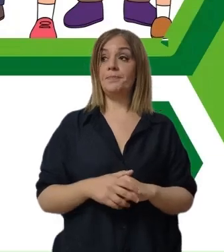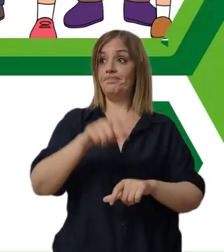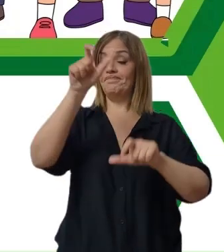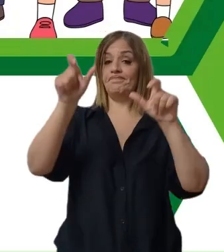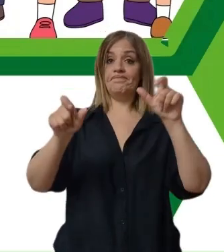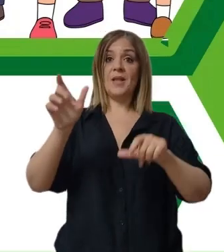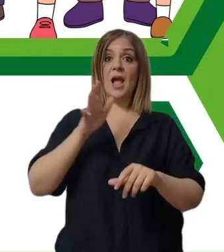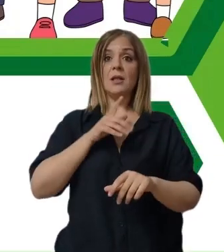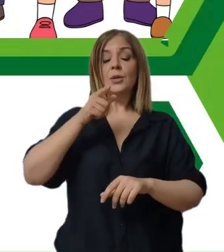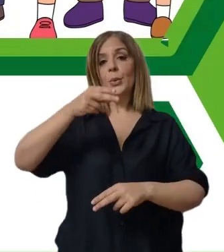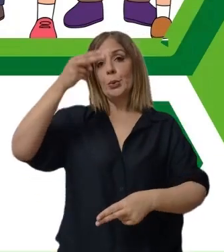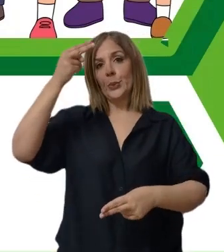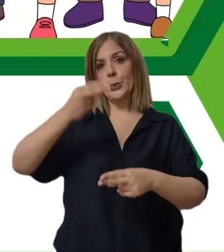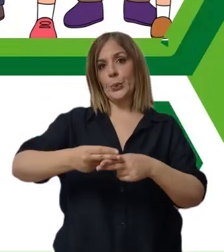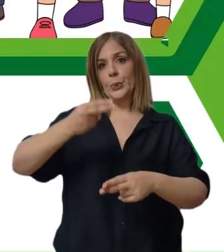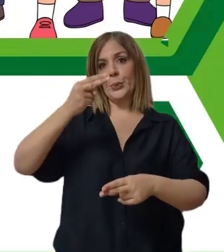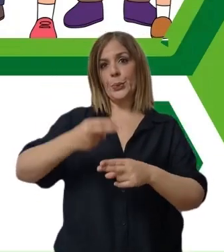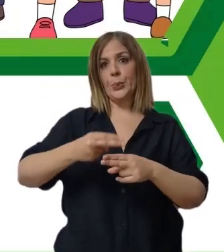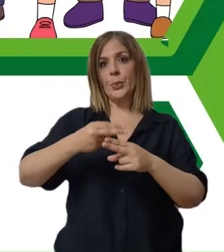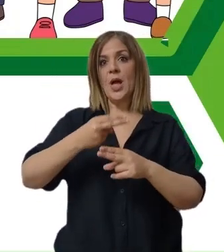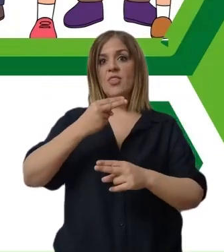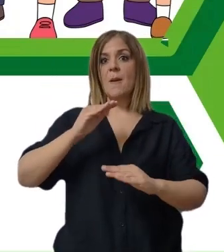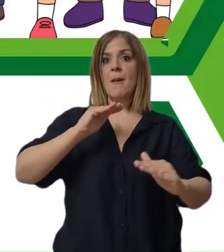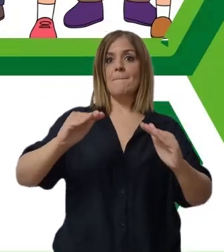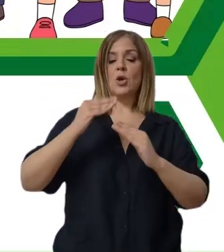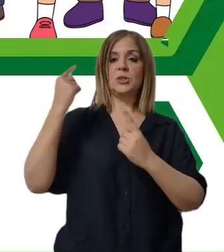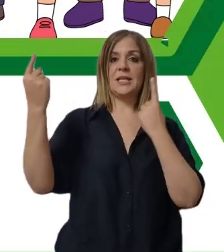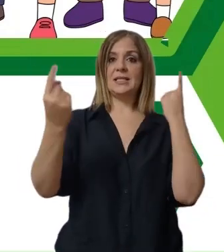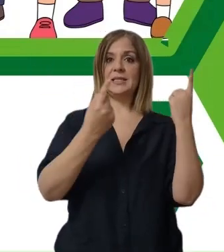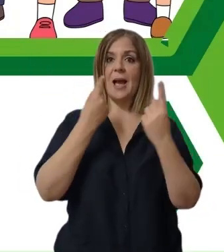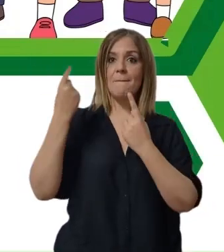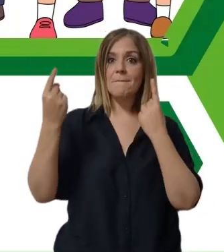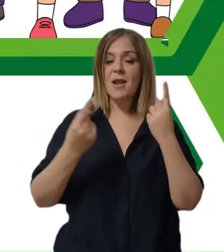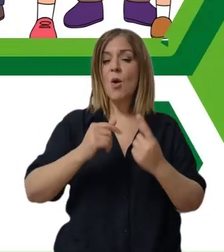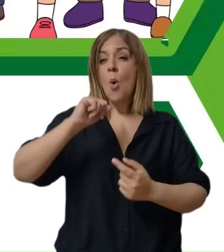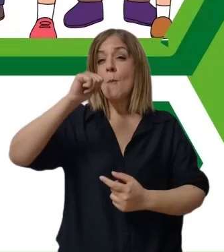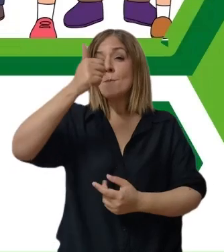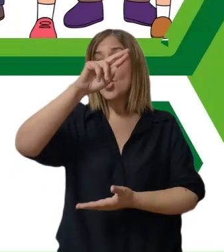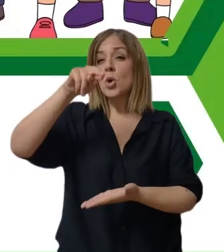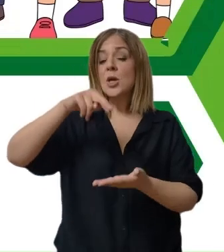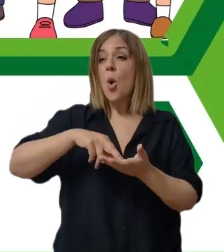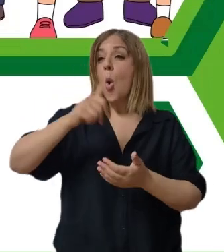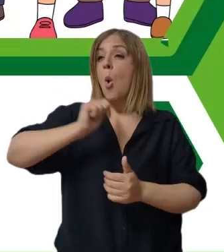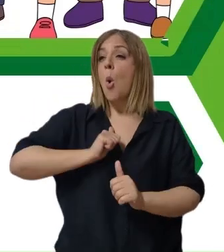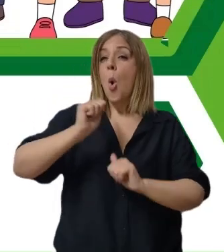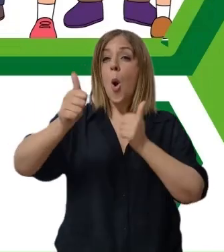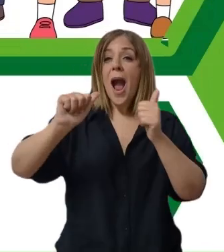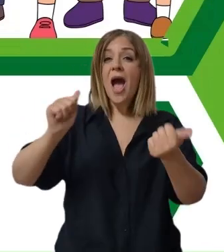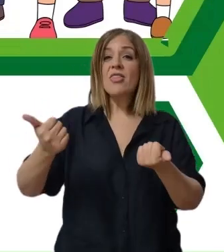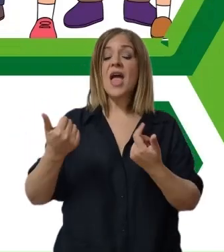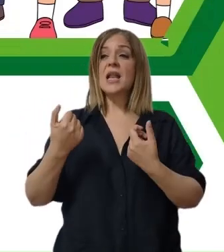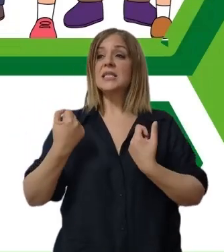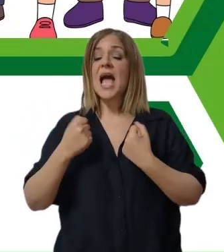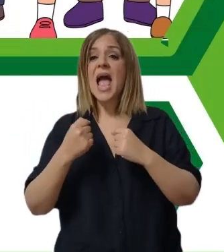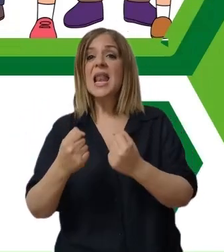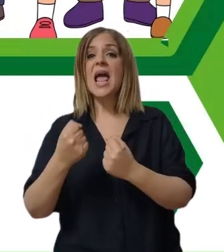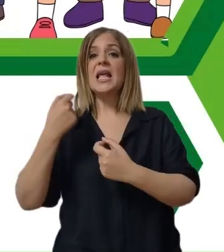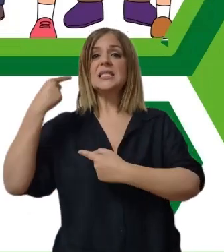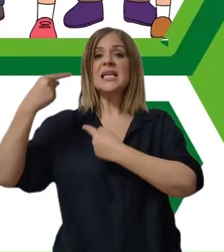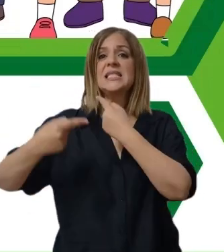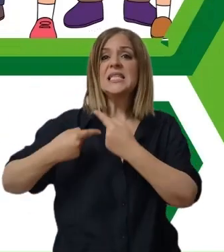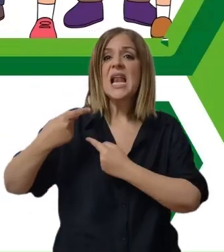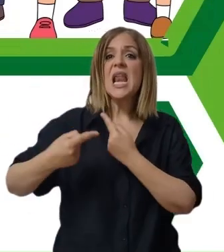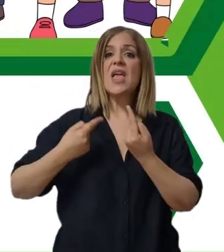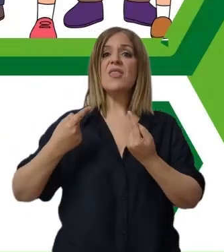are the foundation of environmental protections, and every person and the action and the habits of